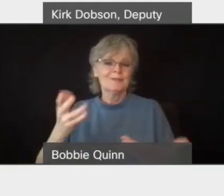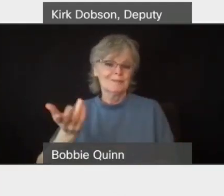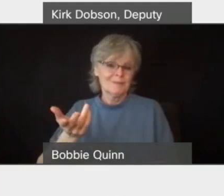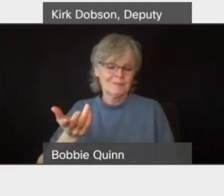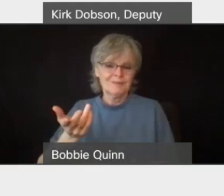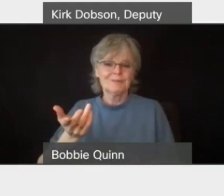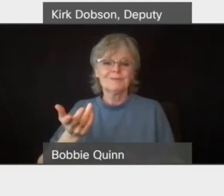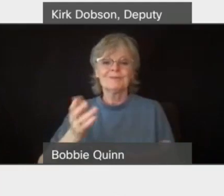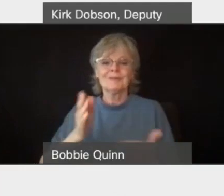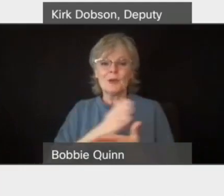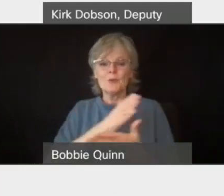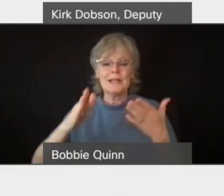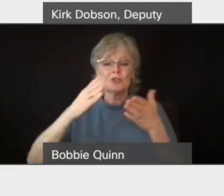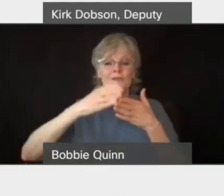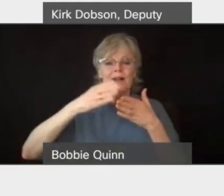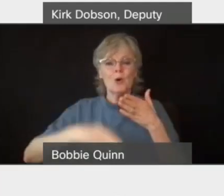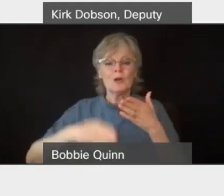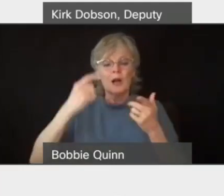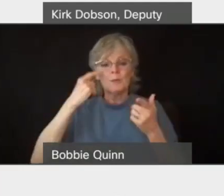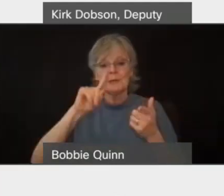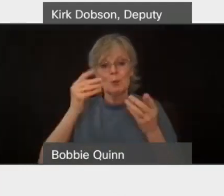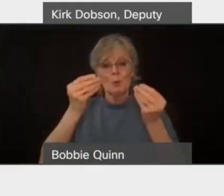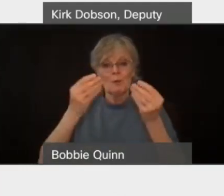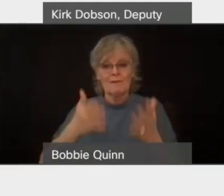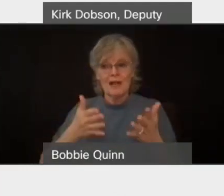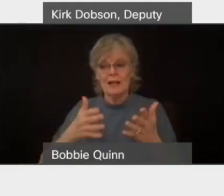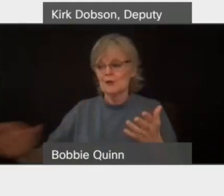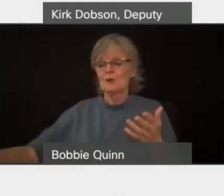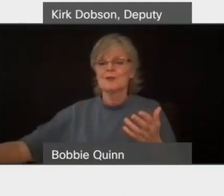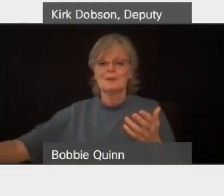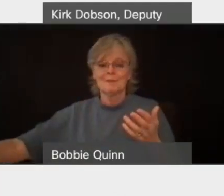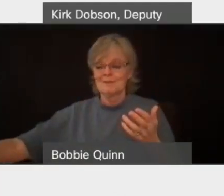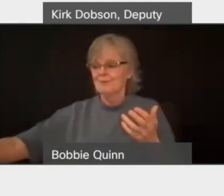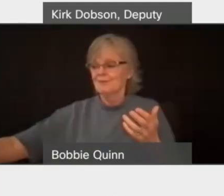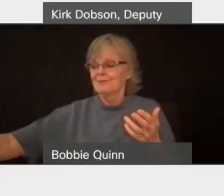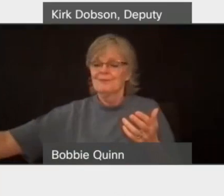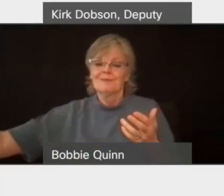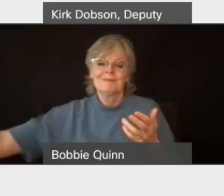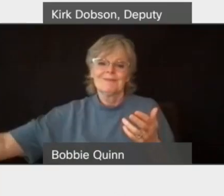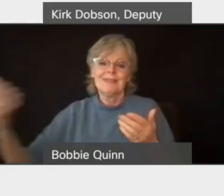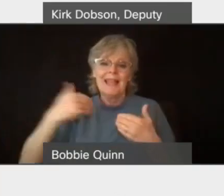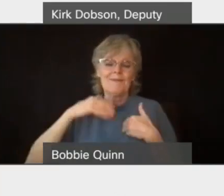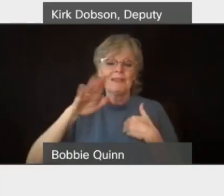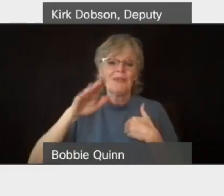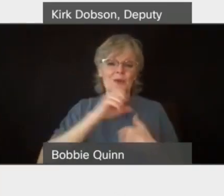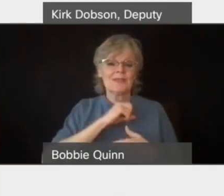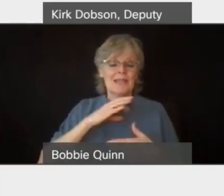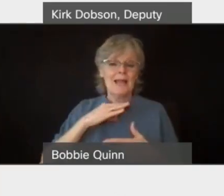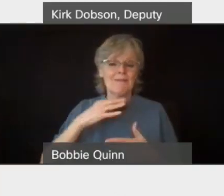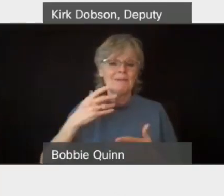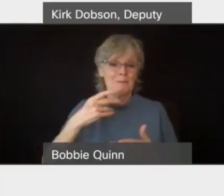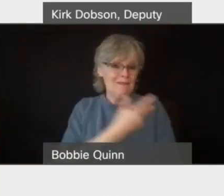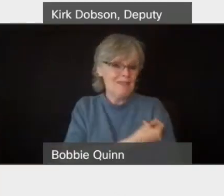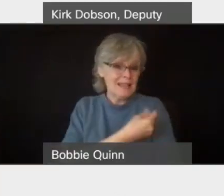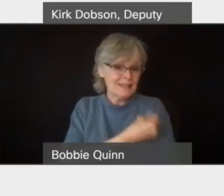of outcomes for providers regarding having their staff get vaccinated. I think I spoke last week